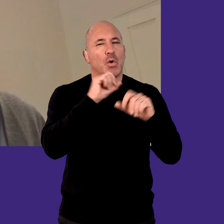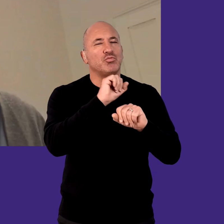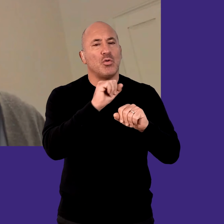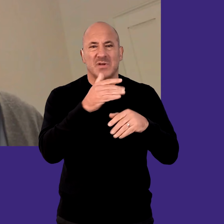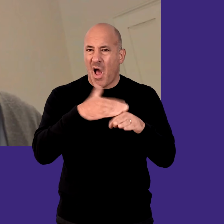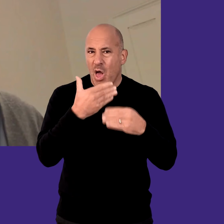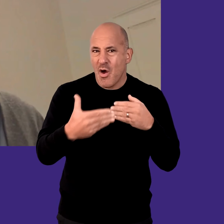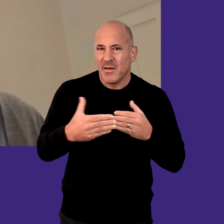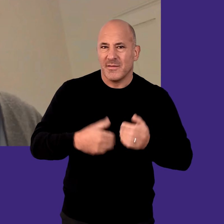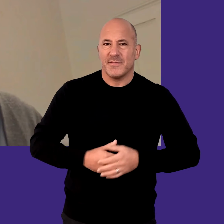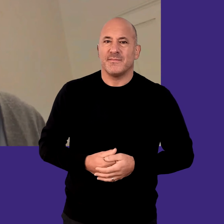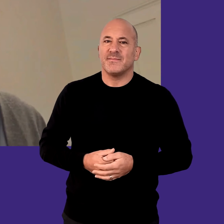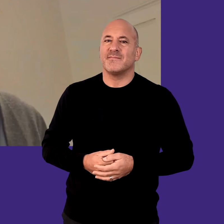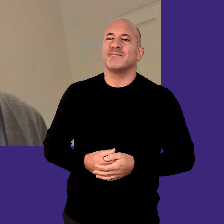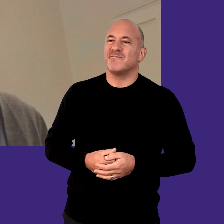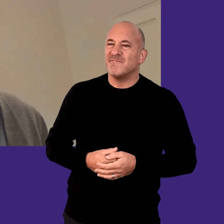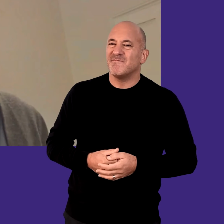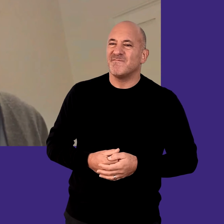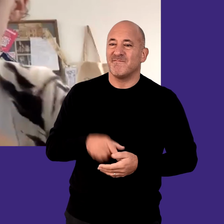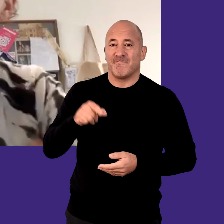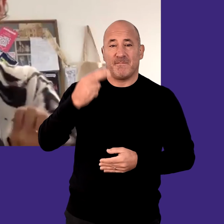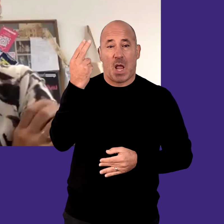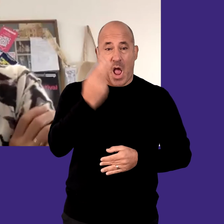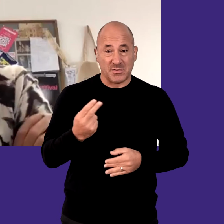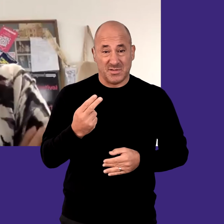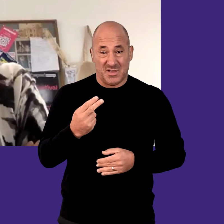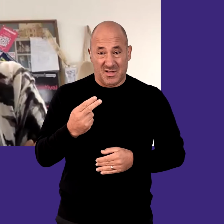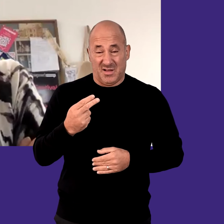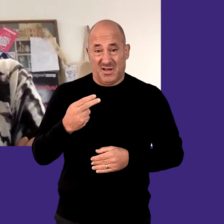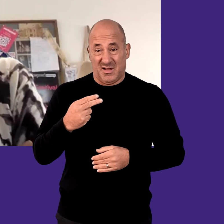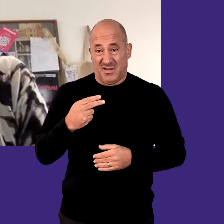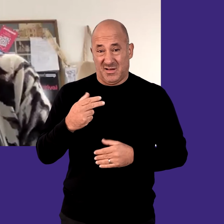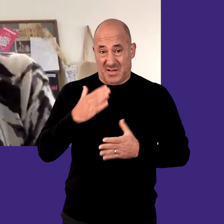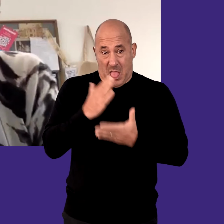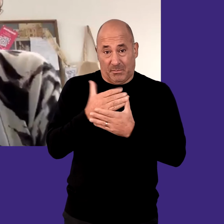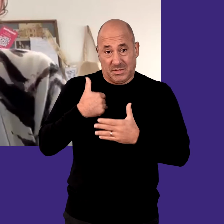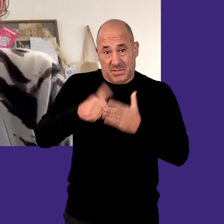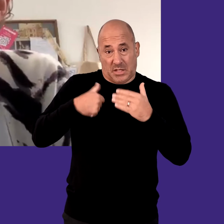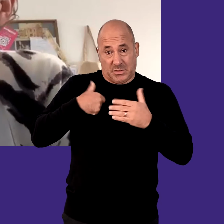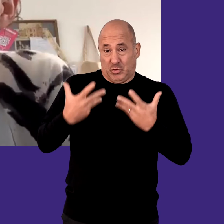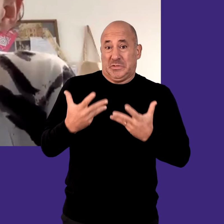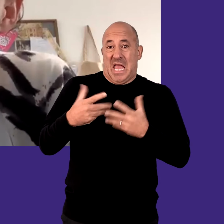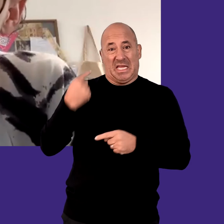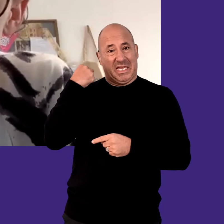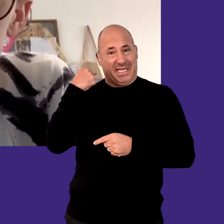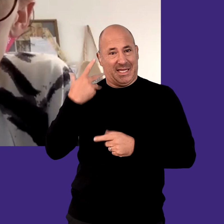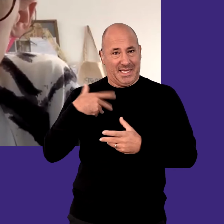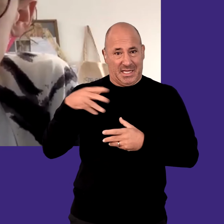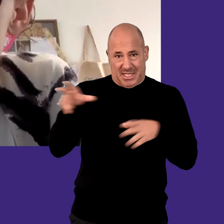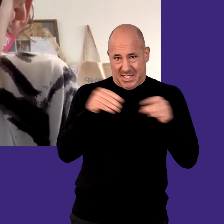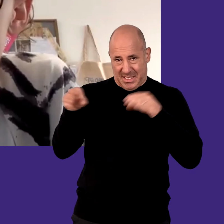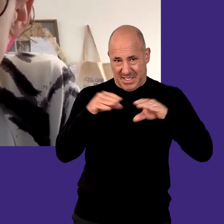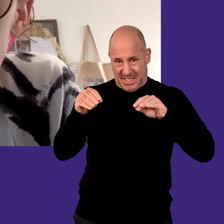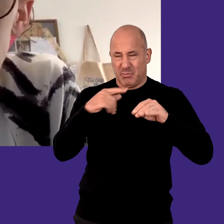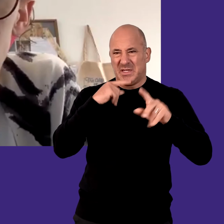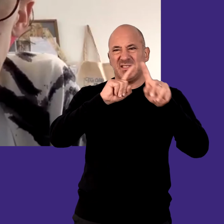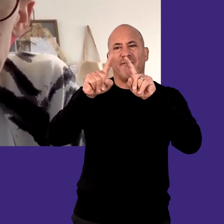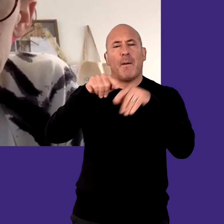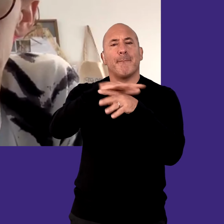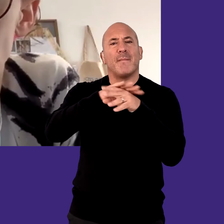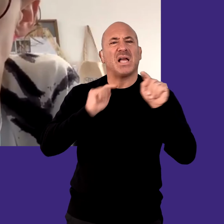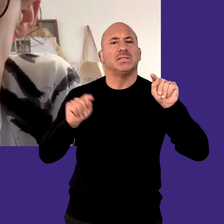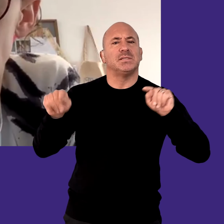Bubb's photographs. Yeah, so the artwork I'm actually going to start putting up this afternoon with the team. So it's going to be in various